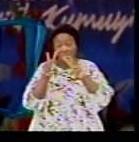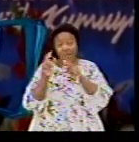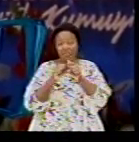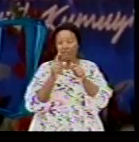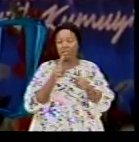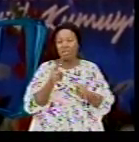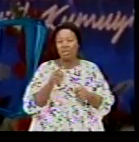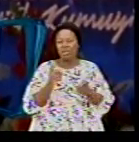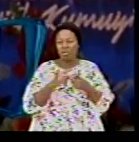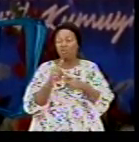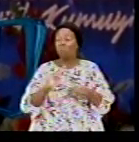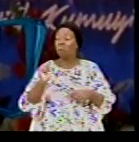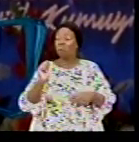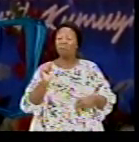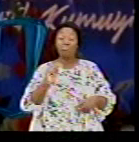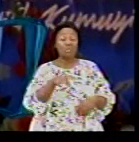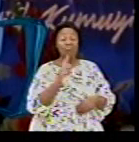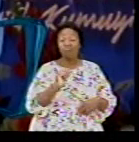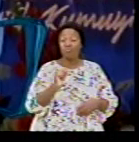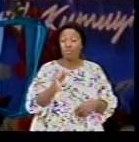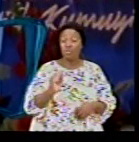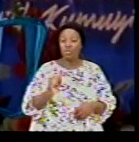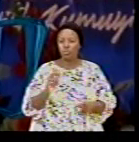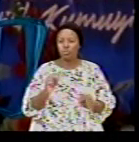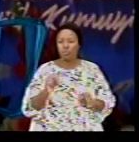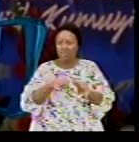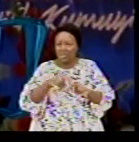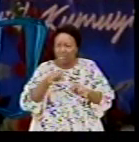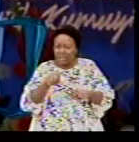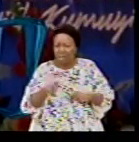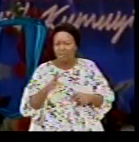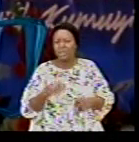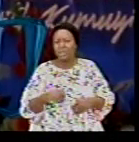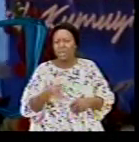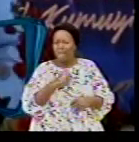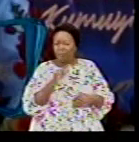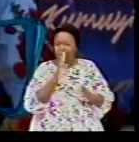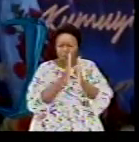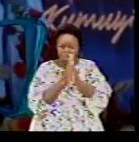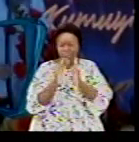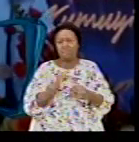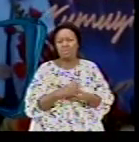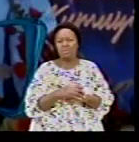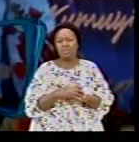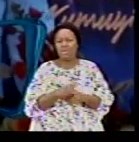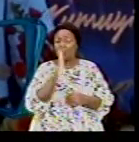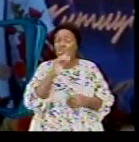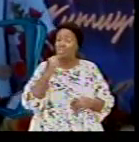their miracle. I will receive my miracle. I will not be a spectator.